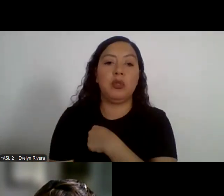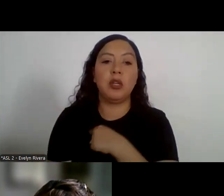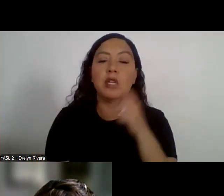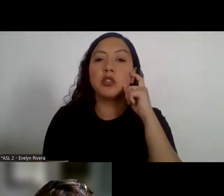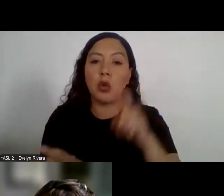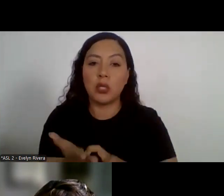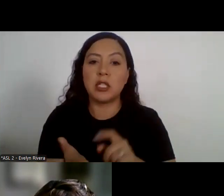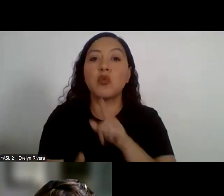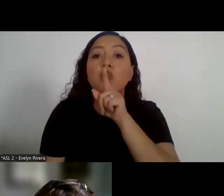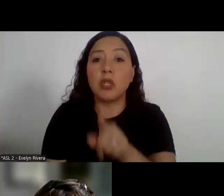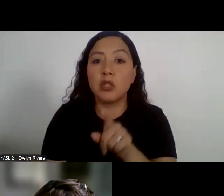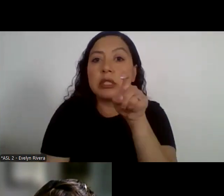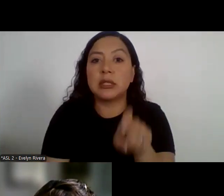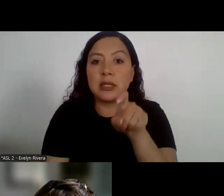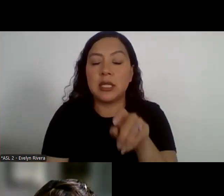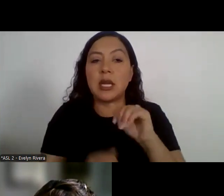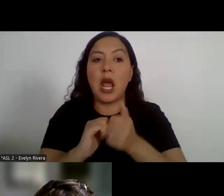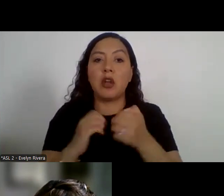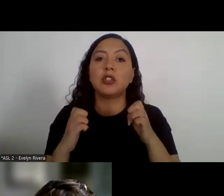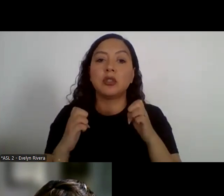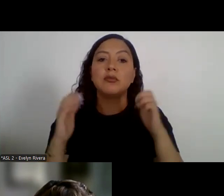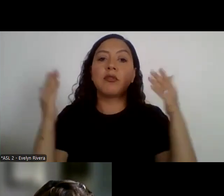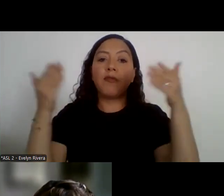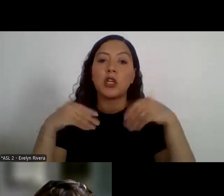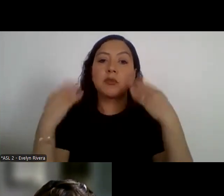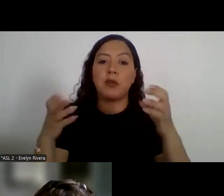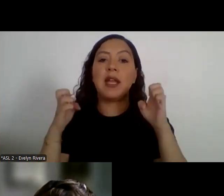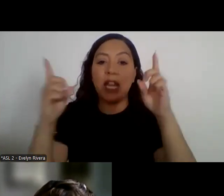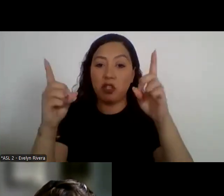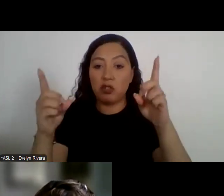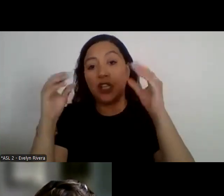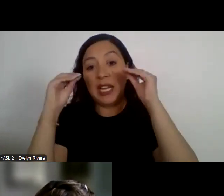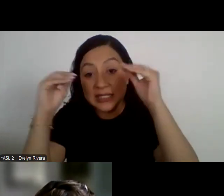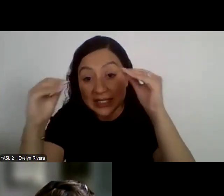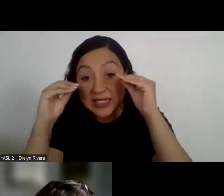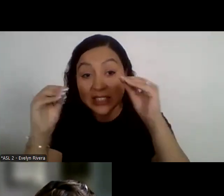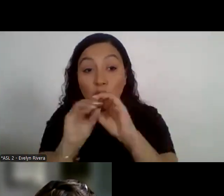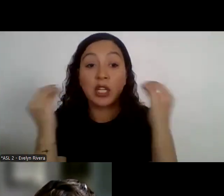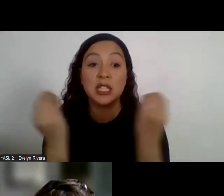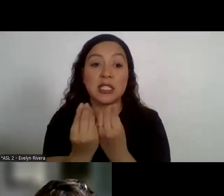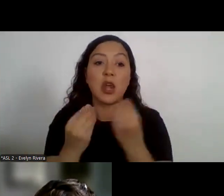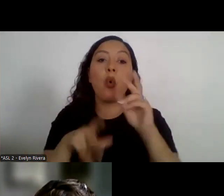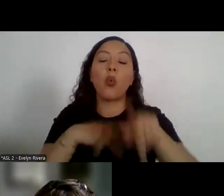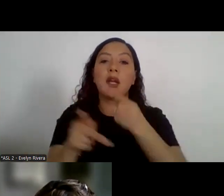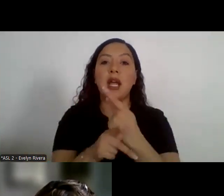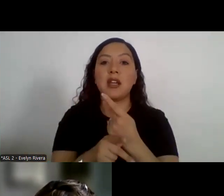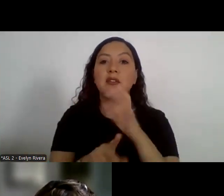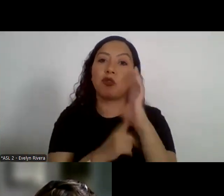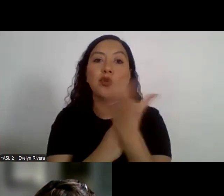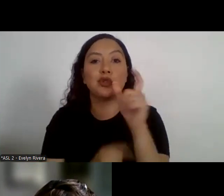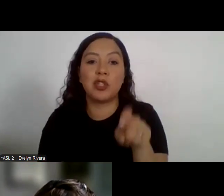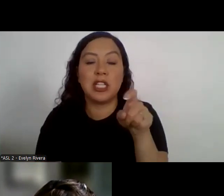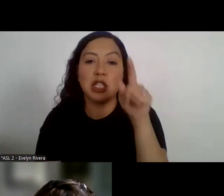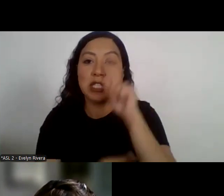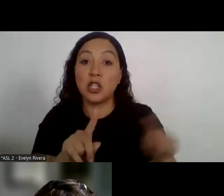to kind of educate the organizational side and the service sector on what do the cultural kind of needs look like in these